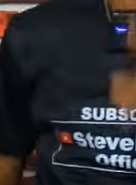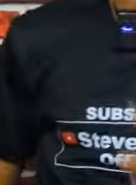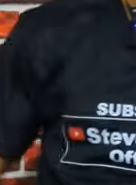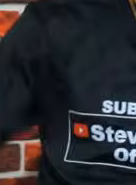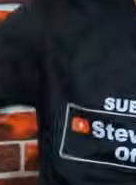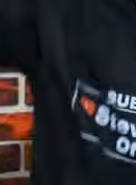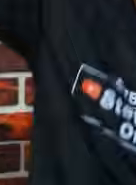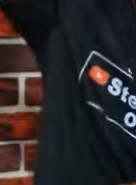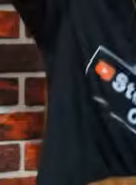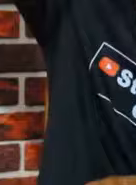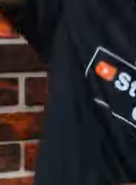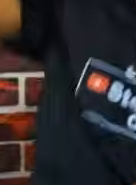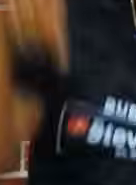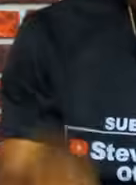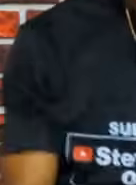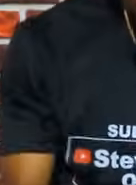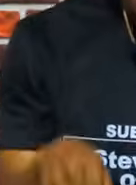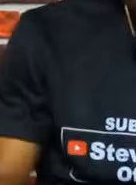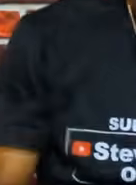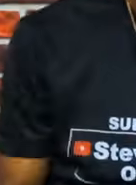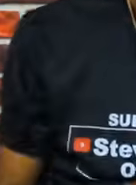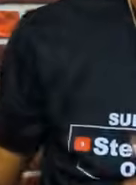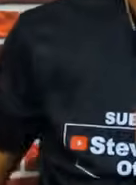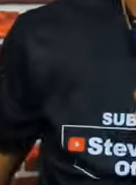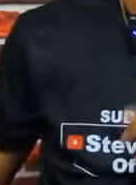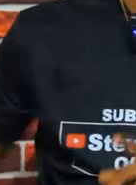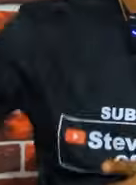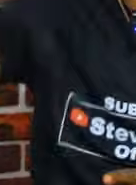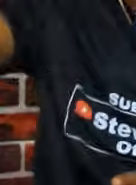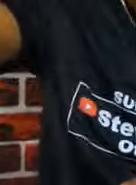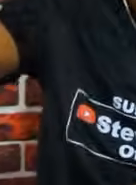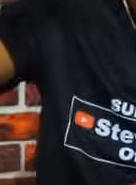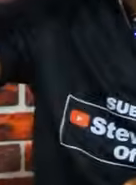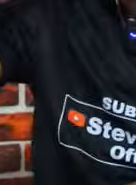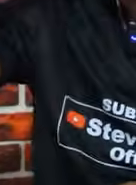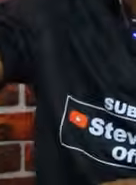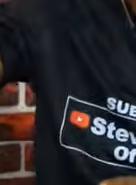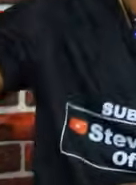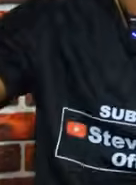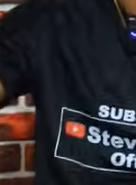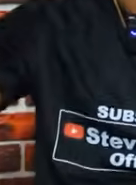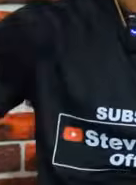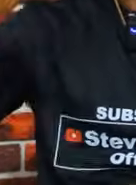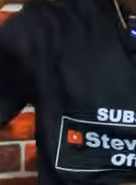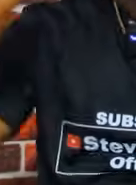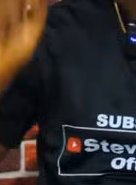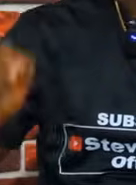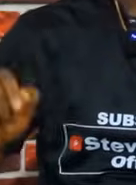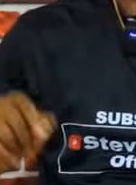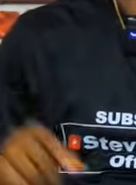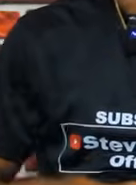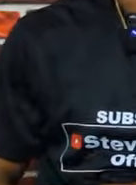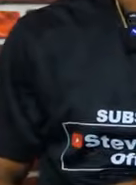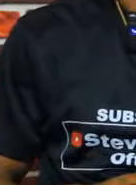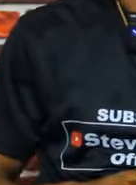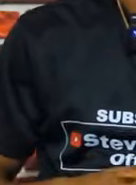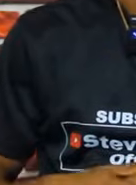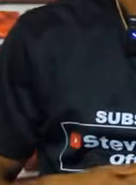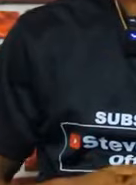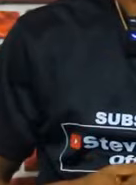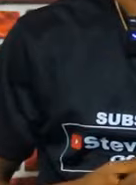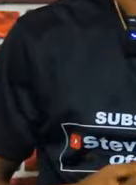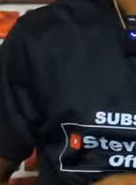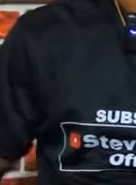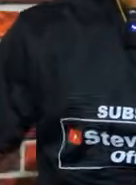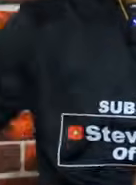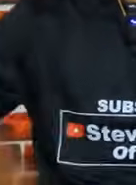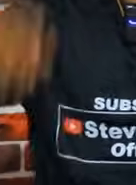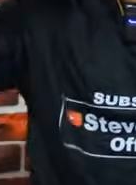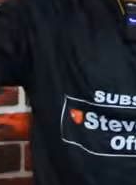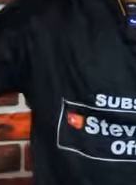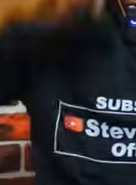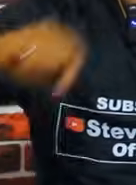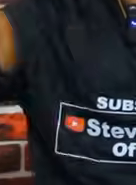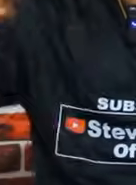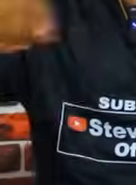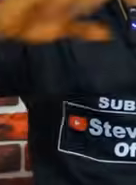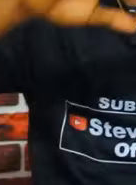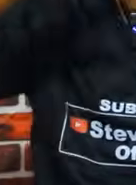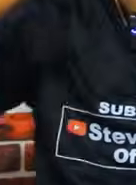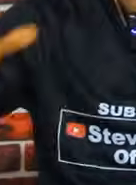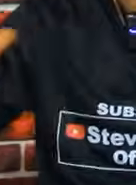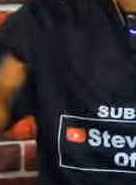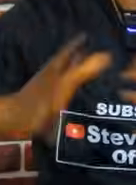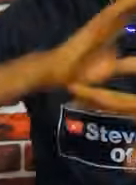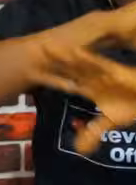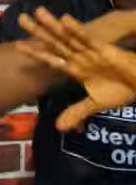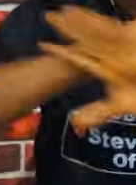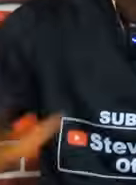you 1 hour and send a west end. As a corona, so it take you 1 hour, send a west end. VIP, and yes, I'm good to work. Which means